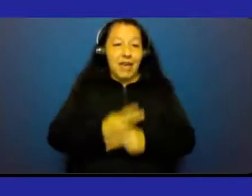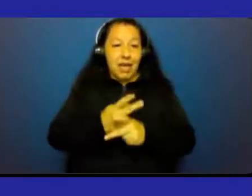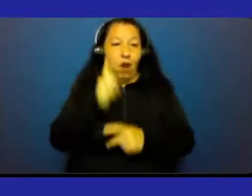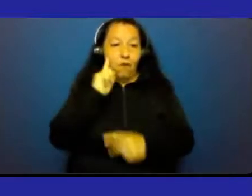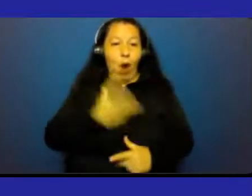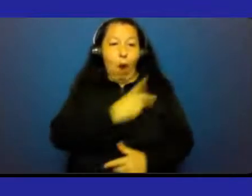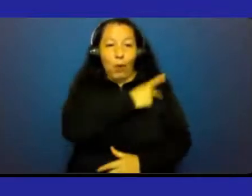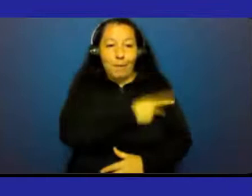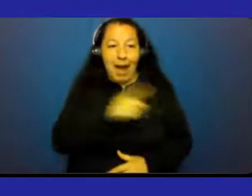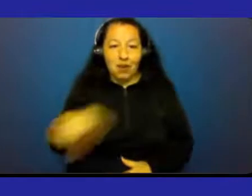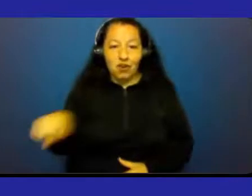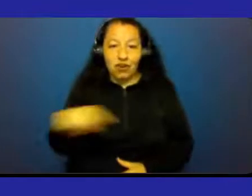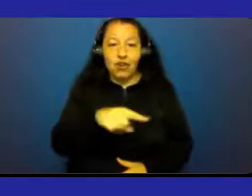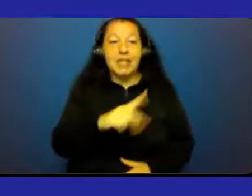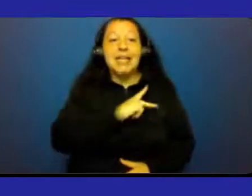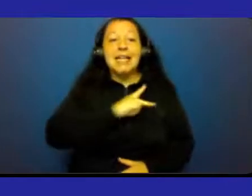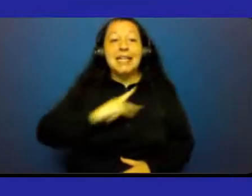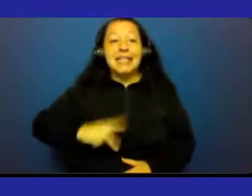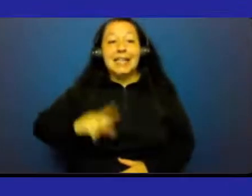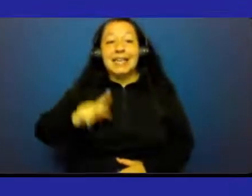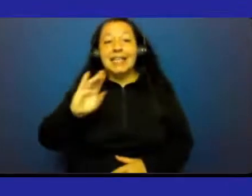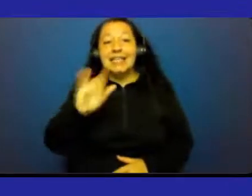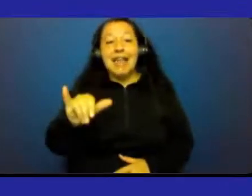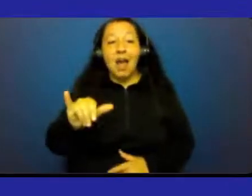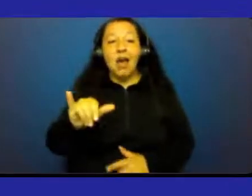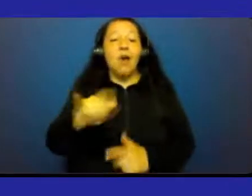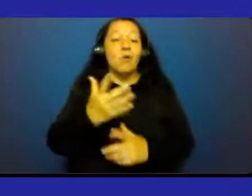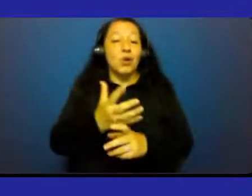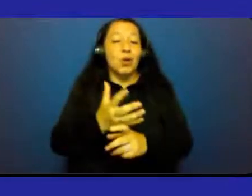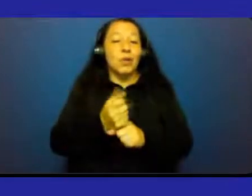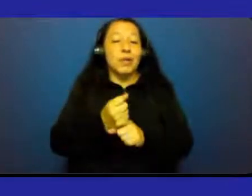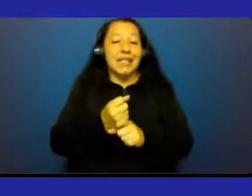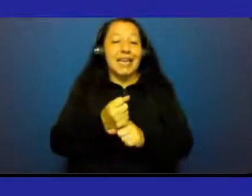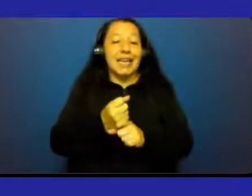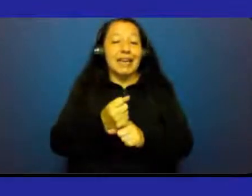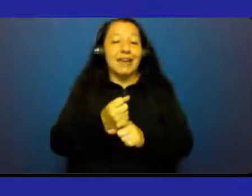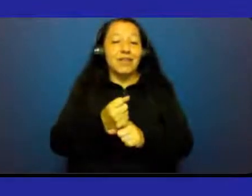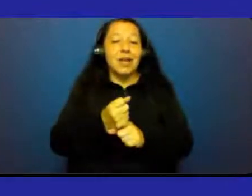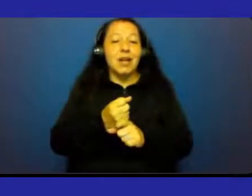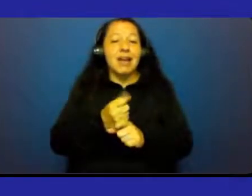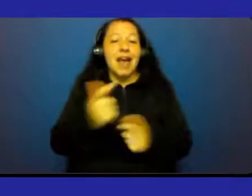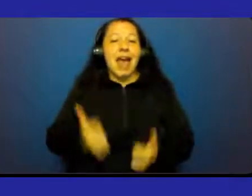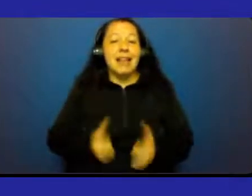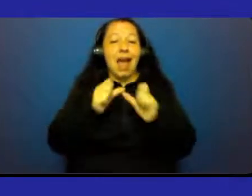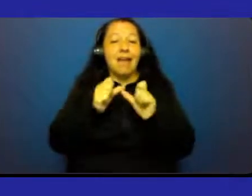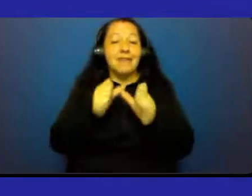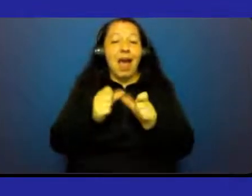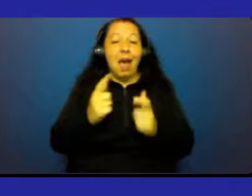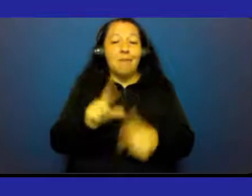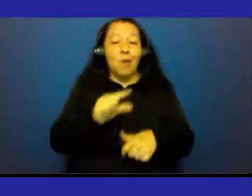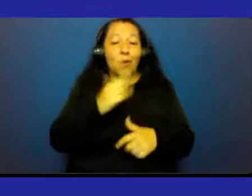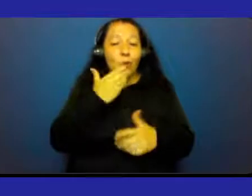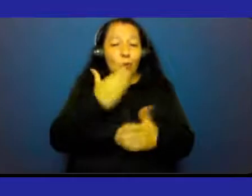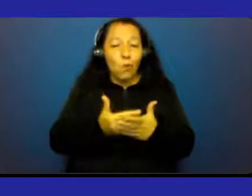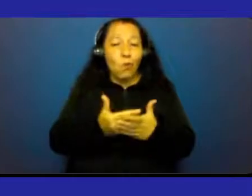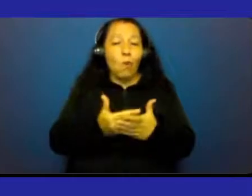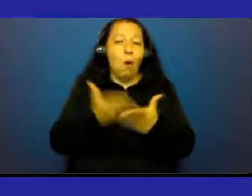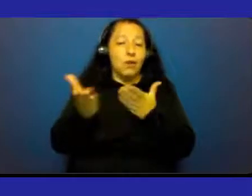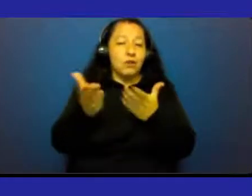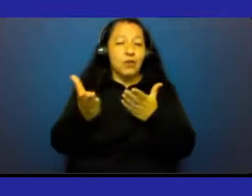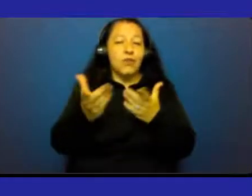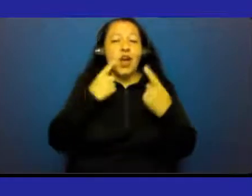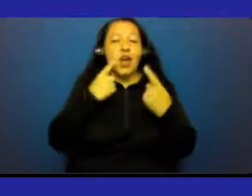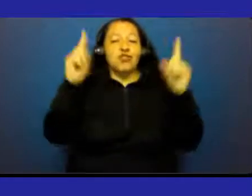Kings County also received the Get with the Guidelines Stroke Quality Achievement Award for our commitment to